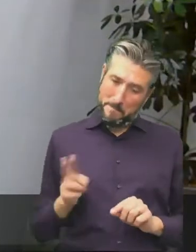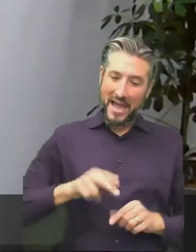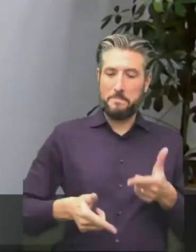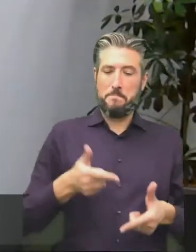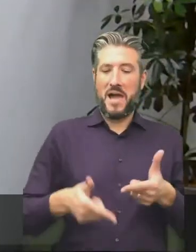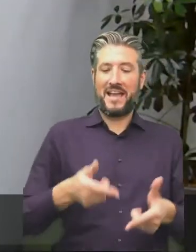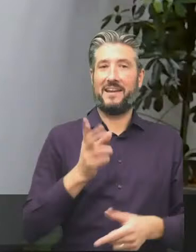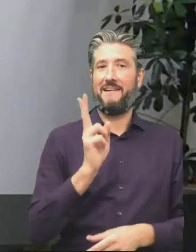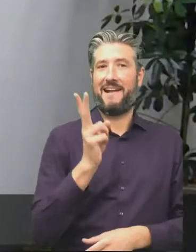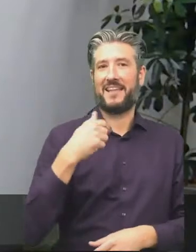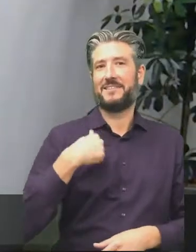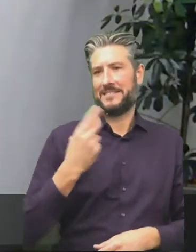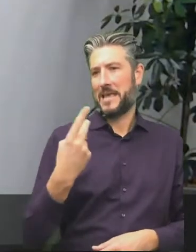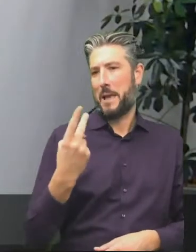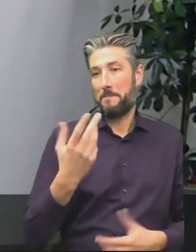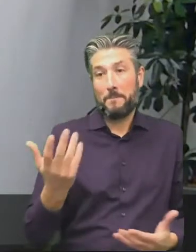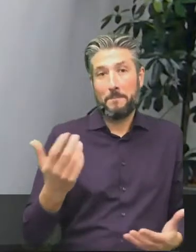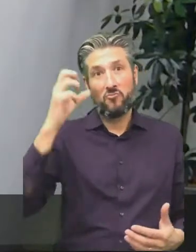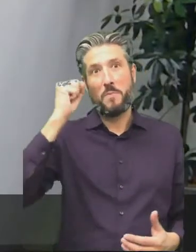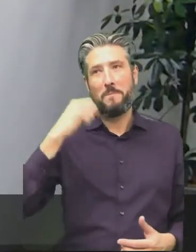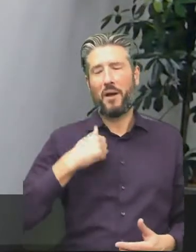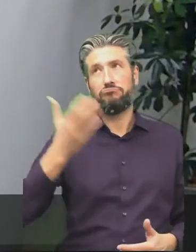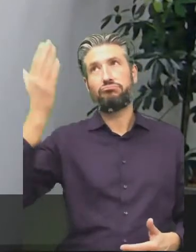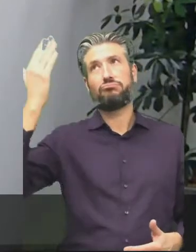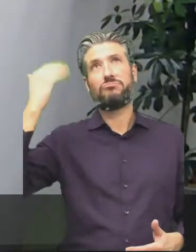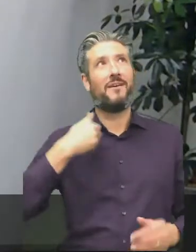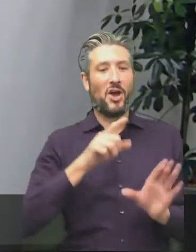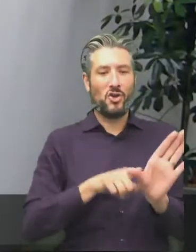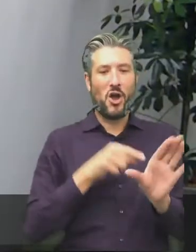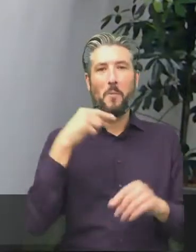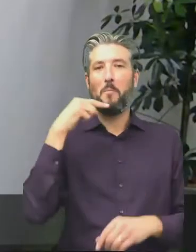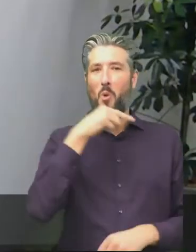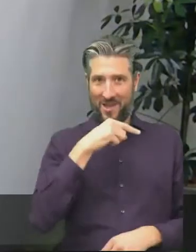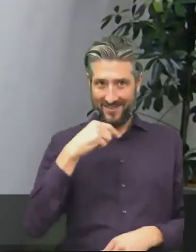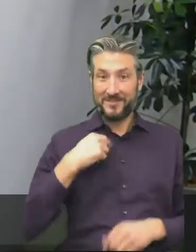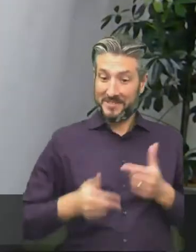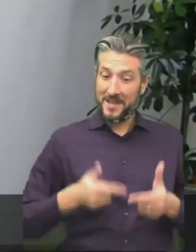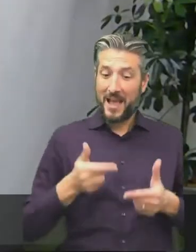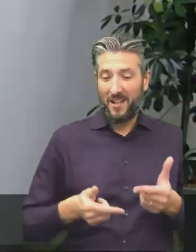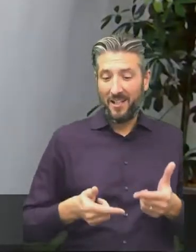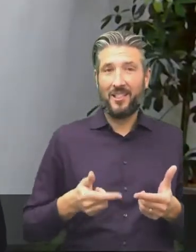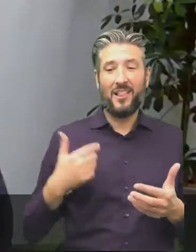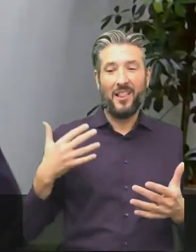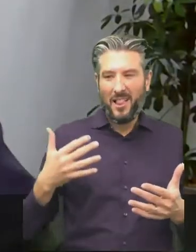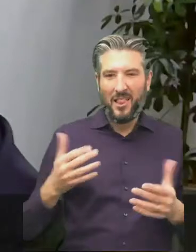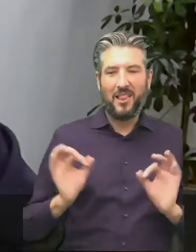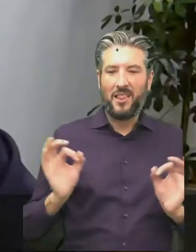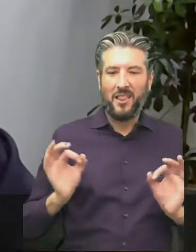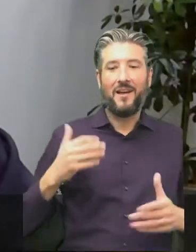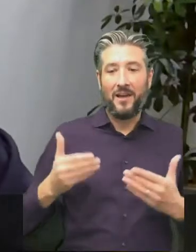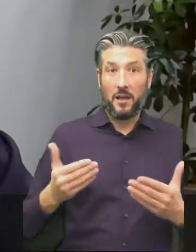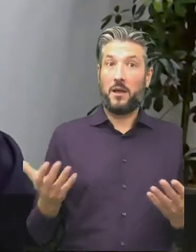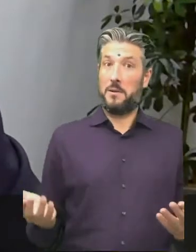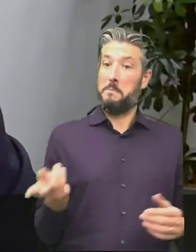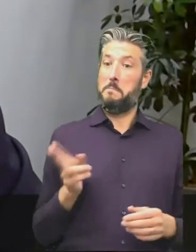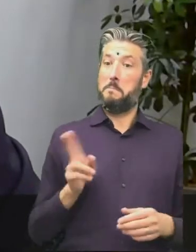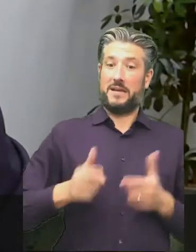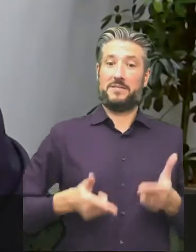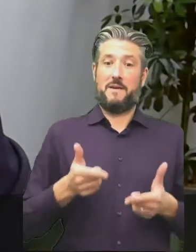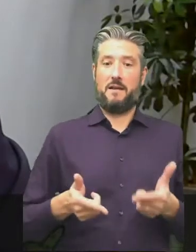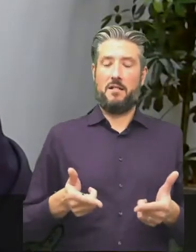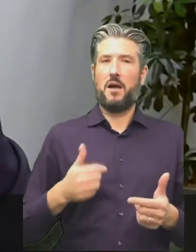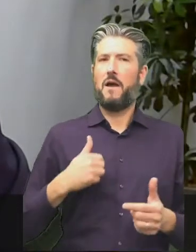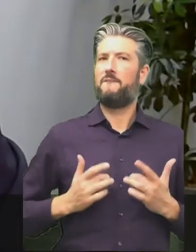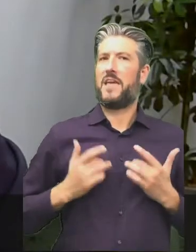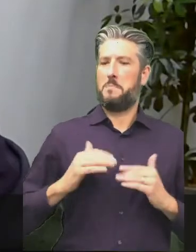did as a young boy in London, but I've restarted cycling again. And I feel safer doing so because of the investment we've made